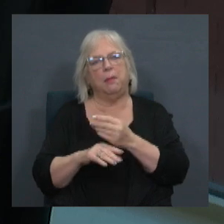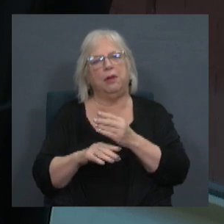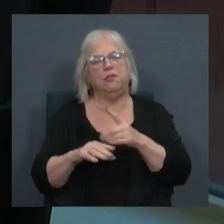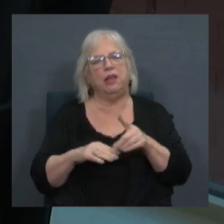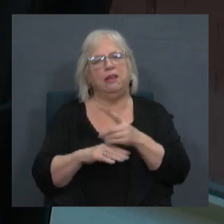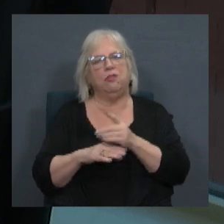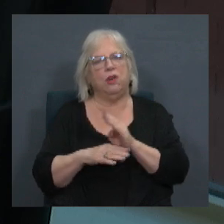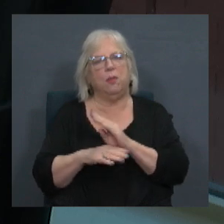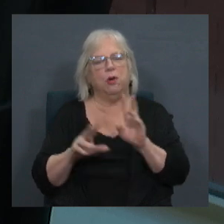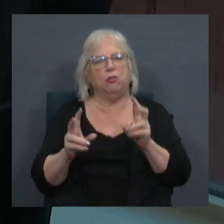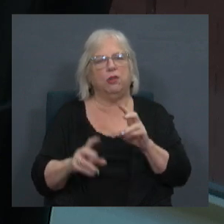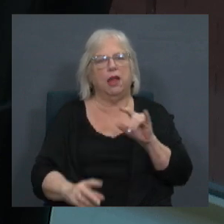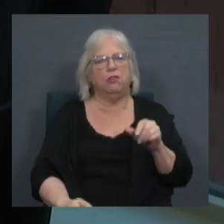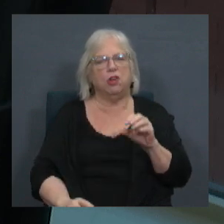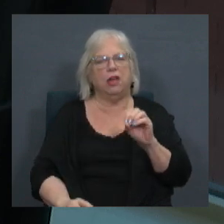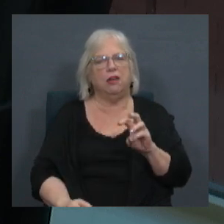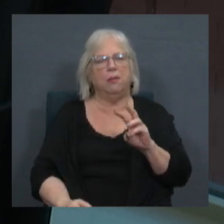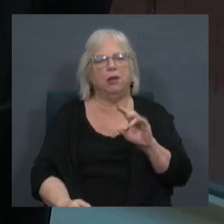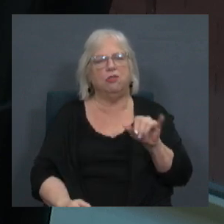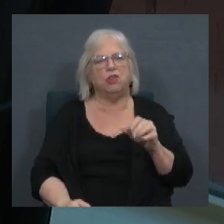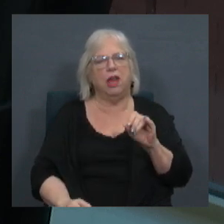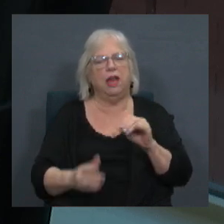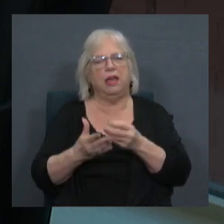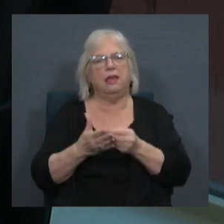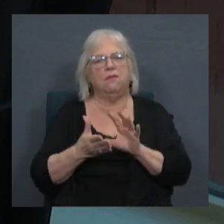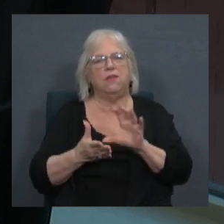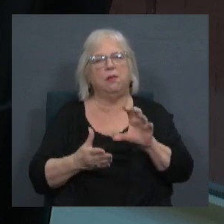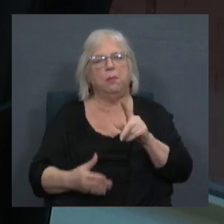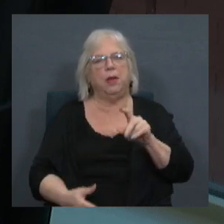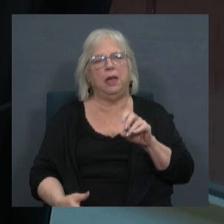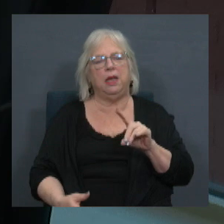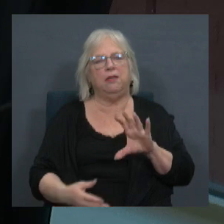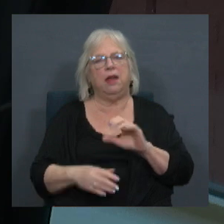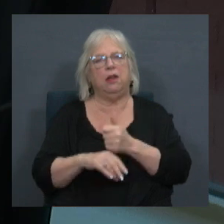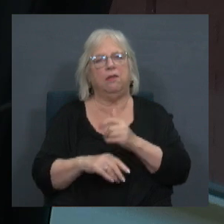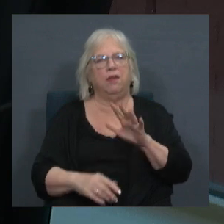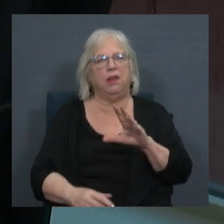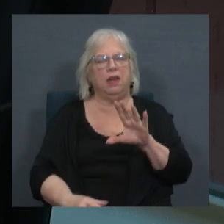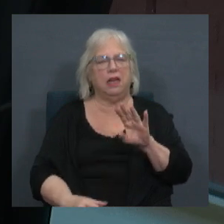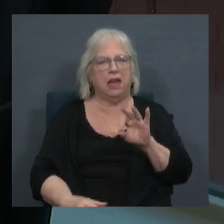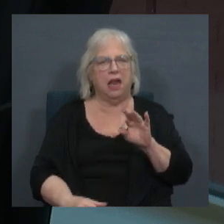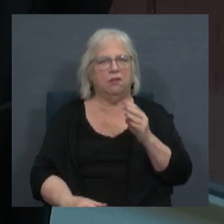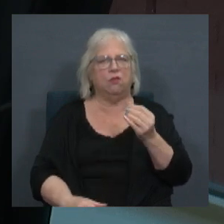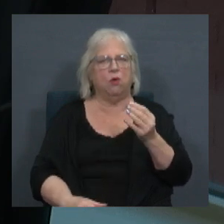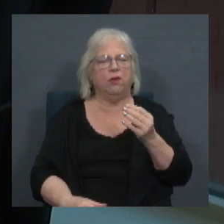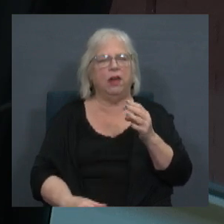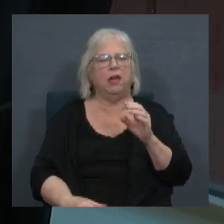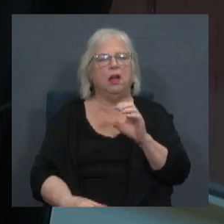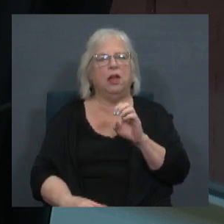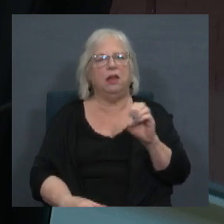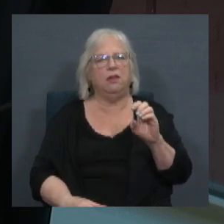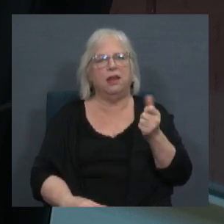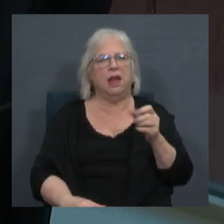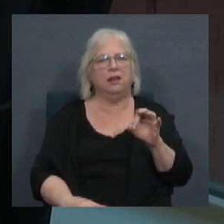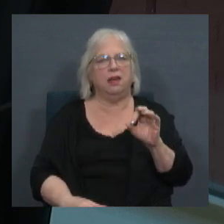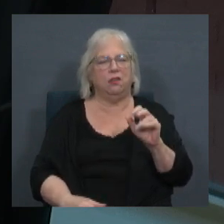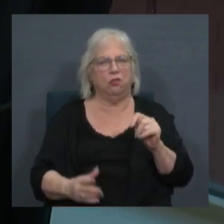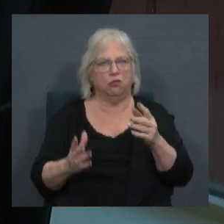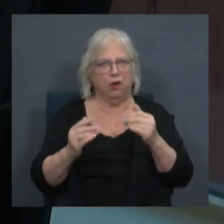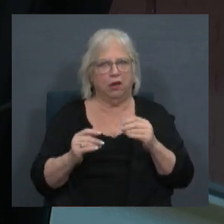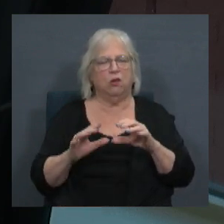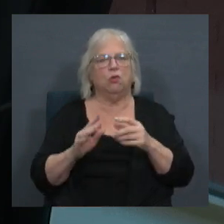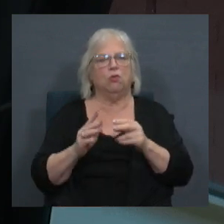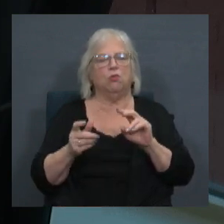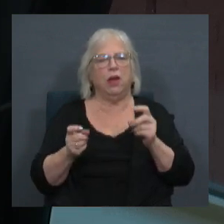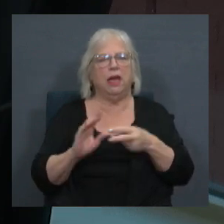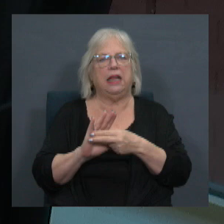district commercial titled JWJ Investments PDC located at 5914 West 19th Street. An ordinance reclassifying property